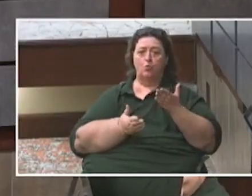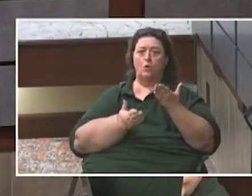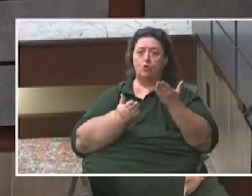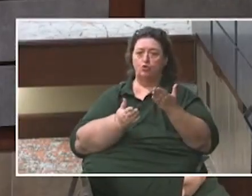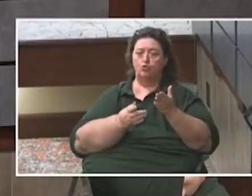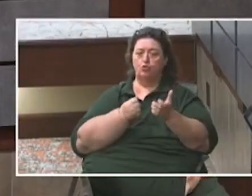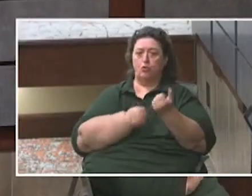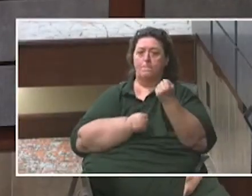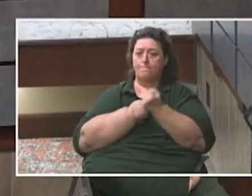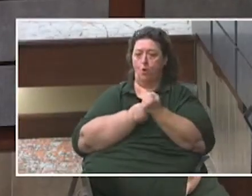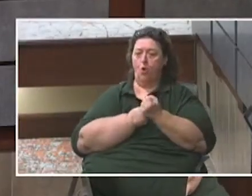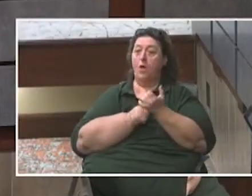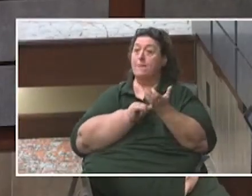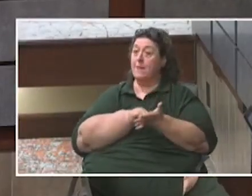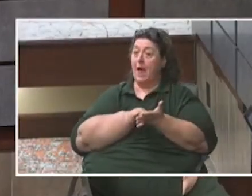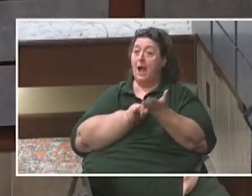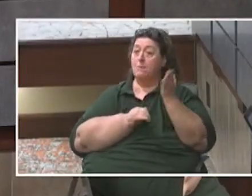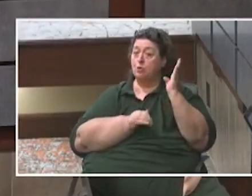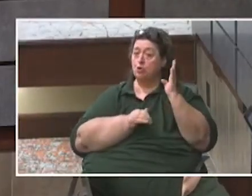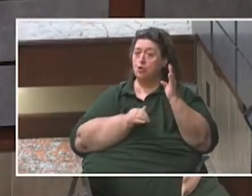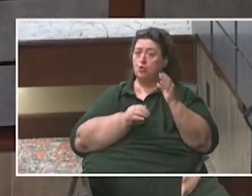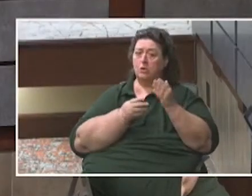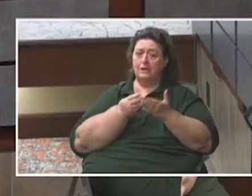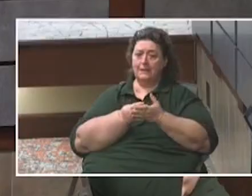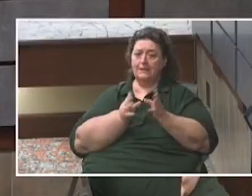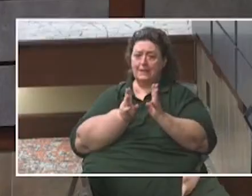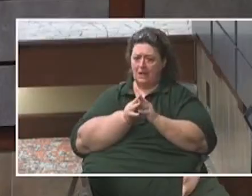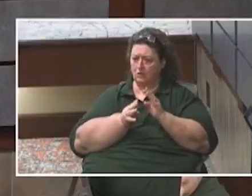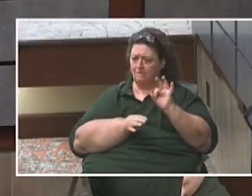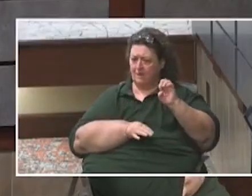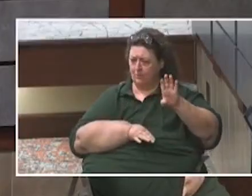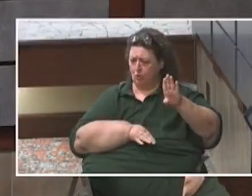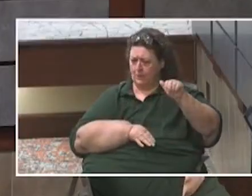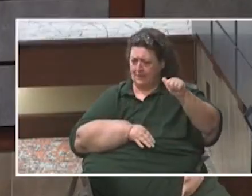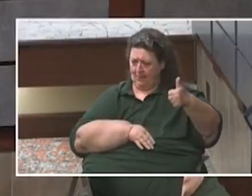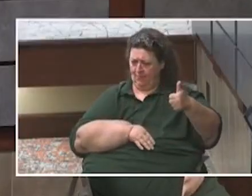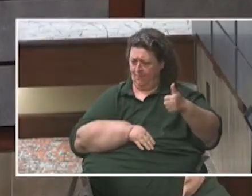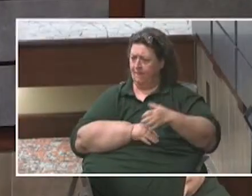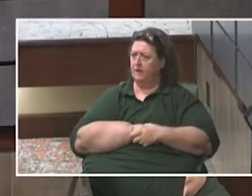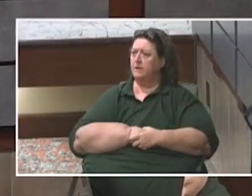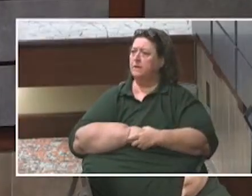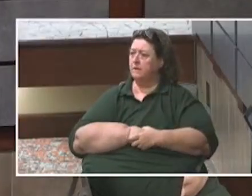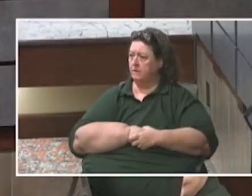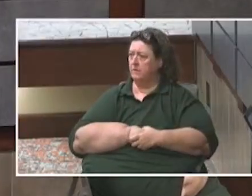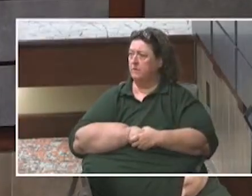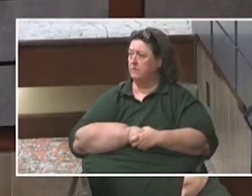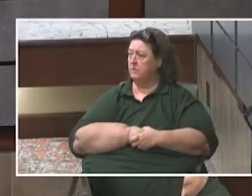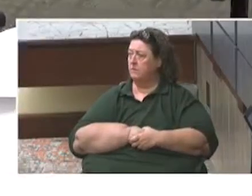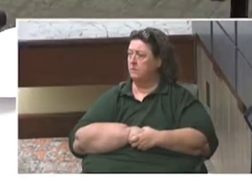discussion follows the presentation made in City Council Budget and Audit Committee on February 10th.